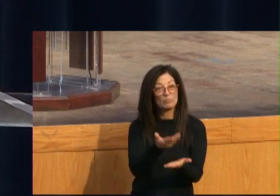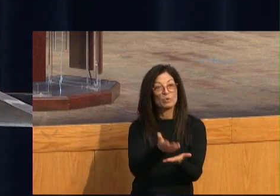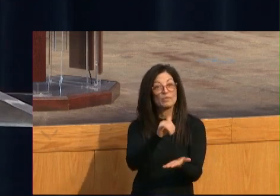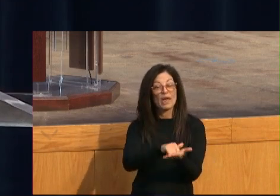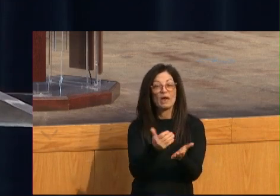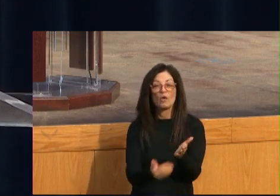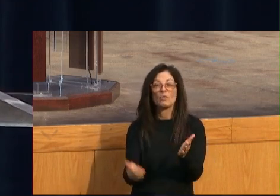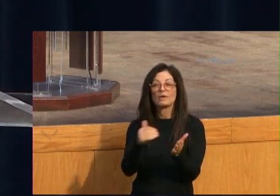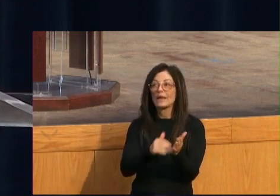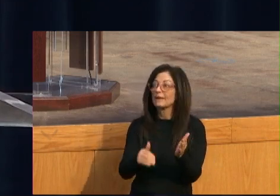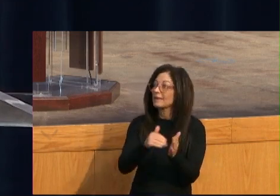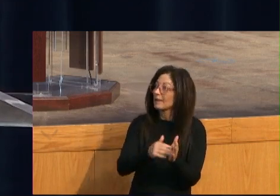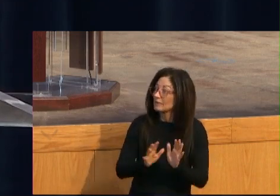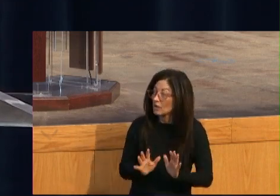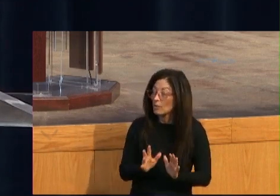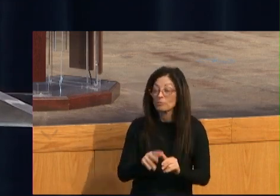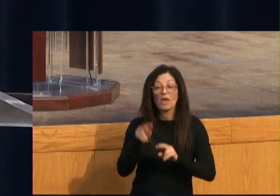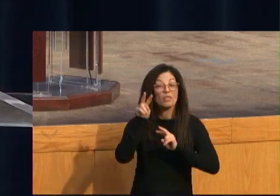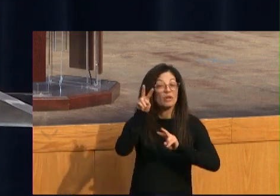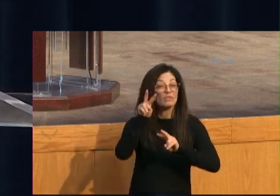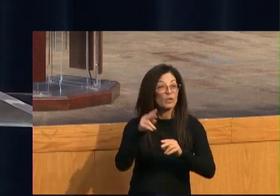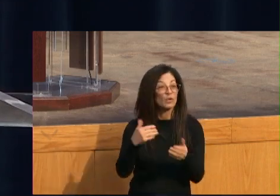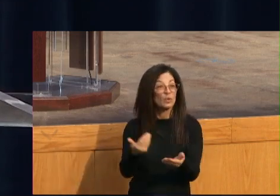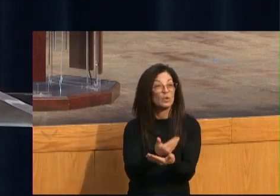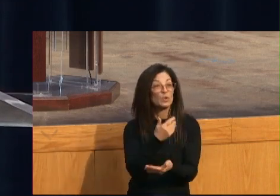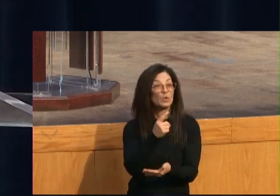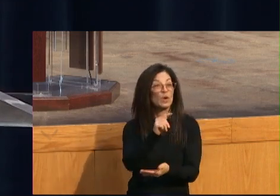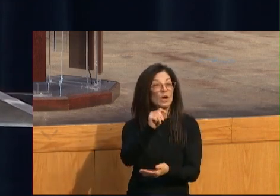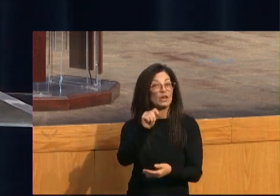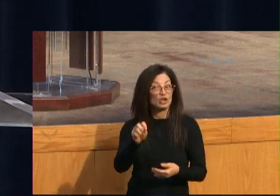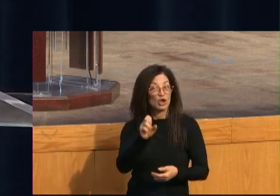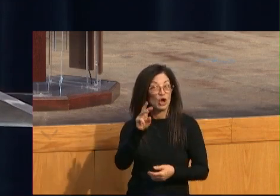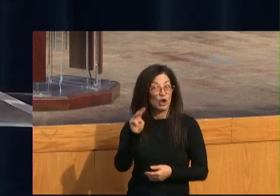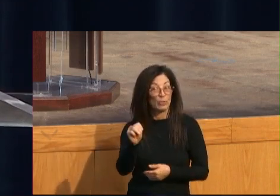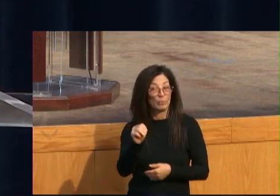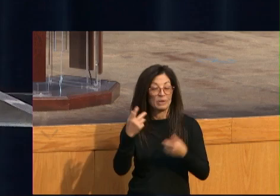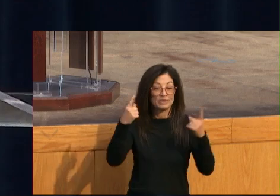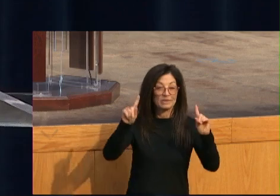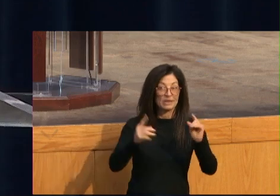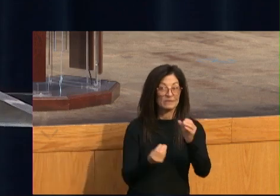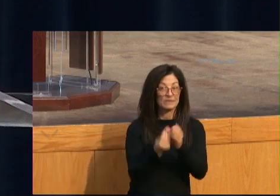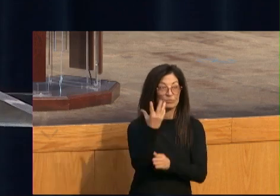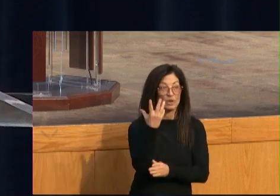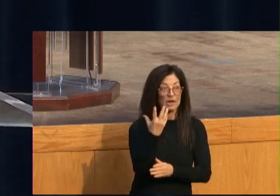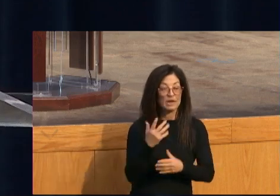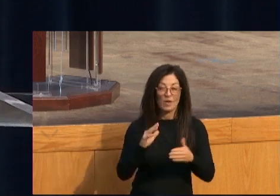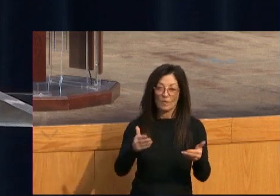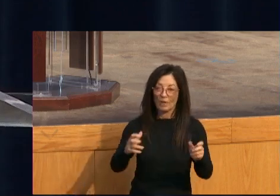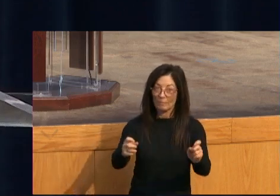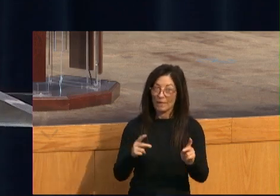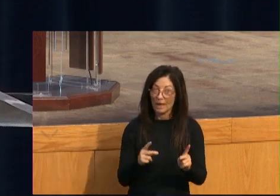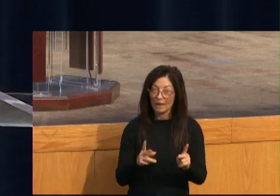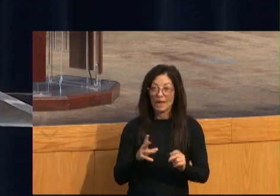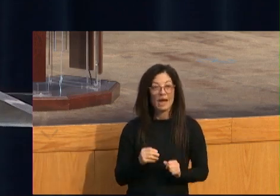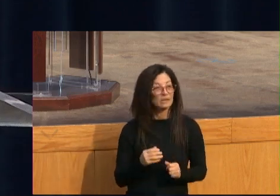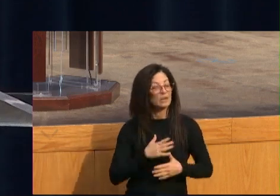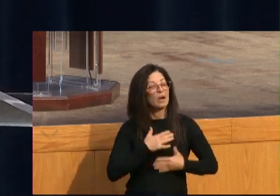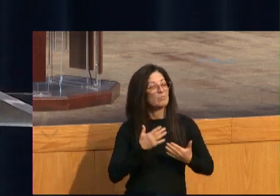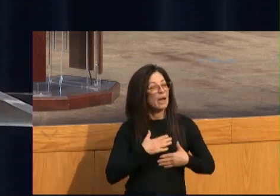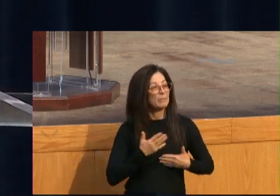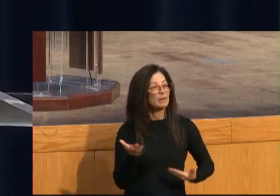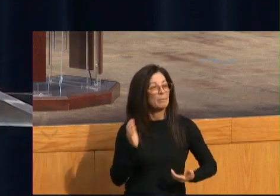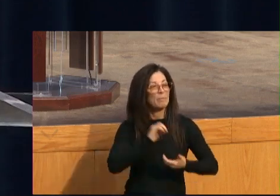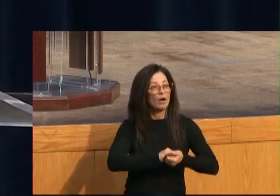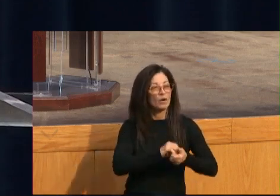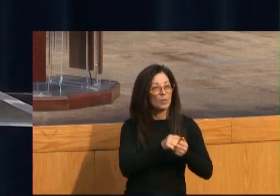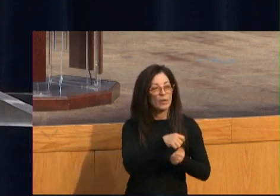and again and again. So looking forward to a new term, a successful spring. Welcome back, and so happy to partner with